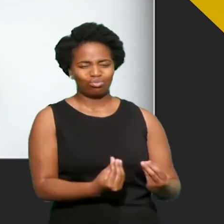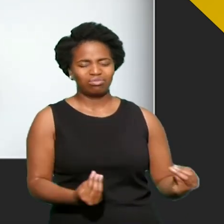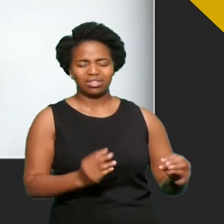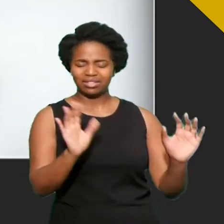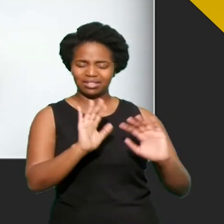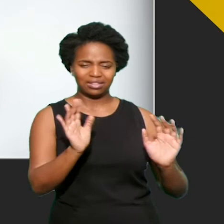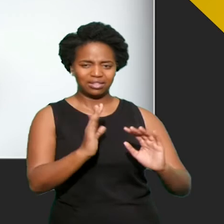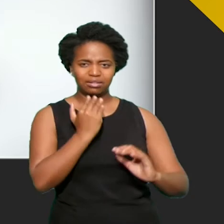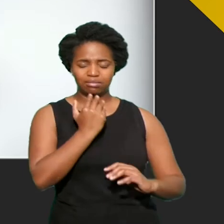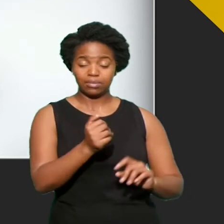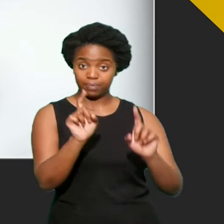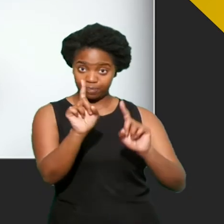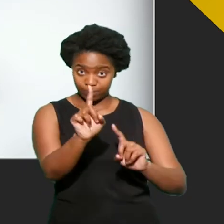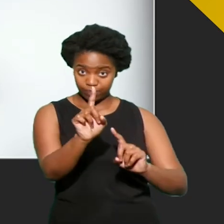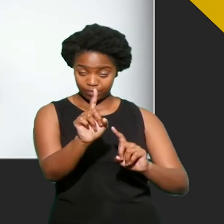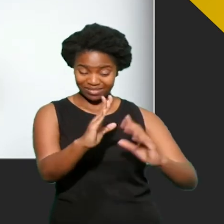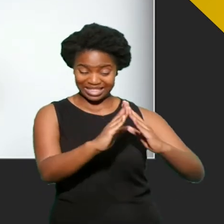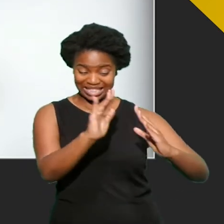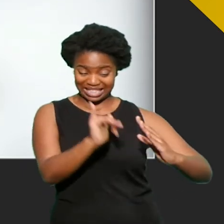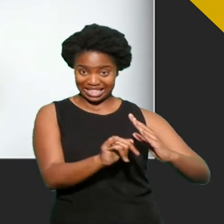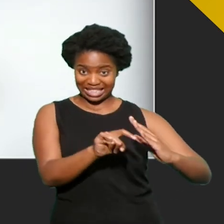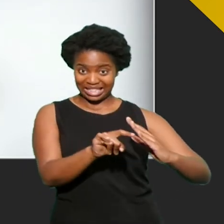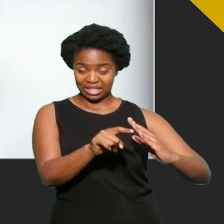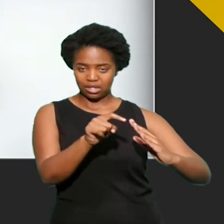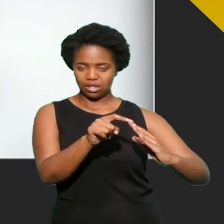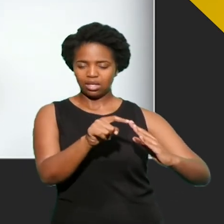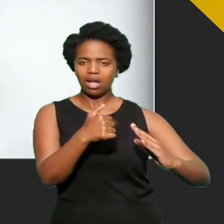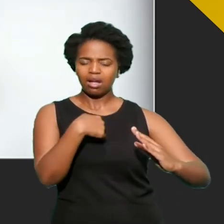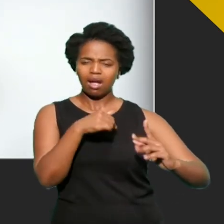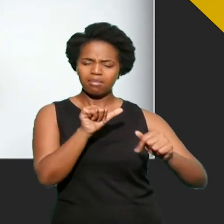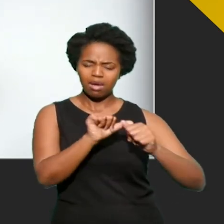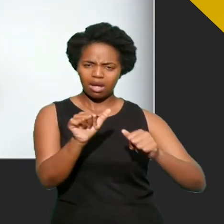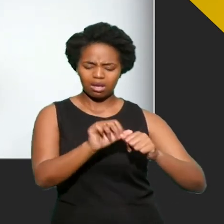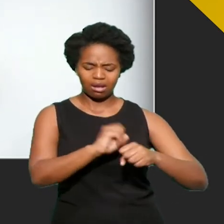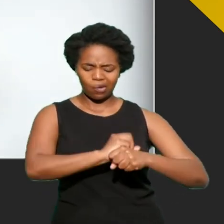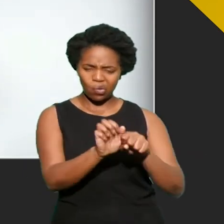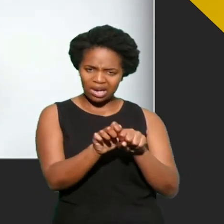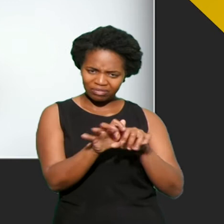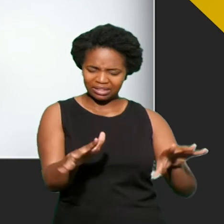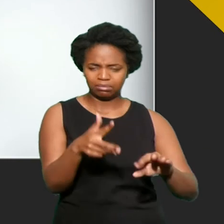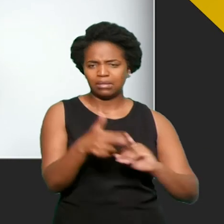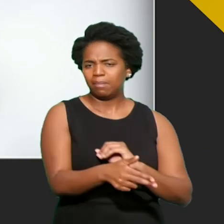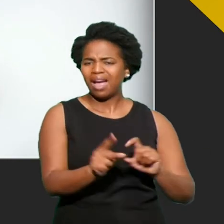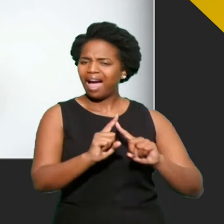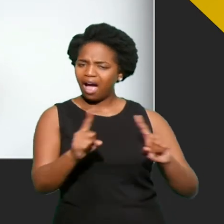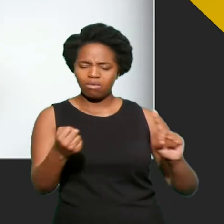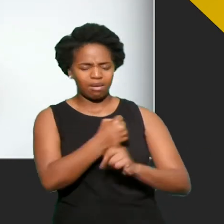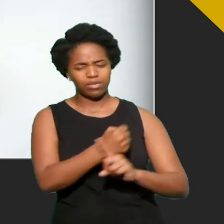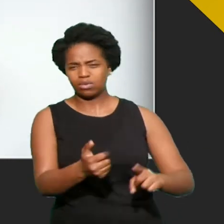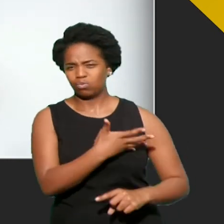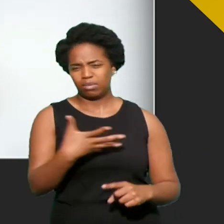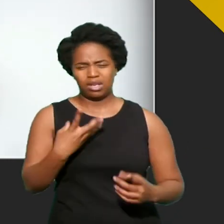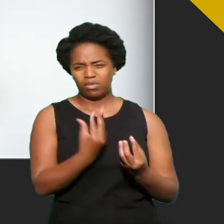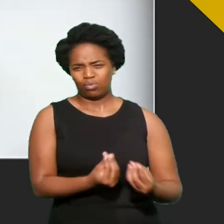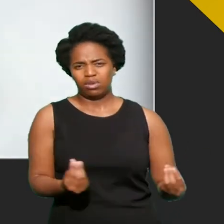children, but rather to fight against the spread of coronavirus.